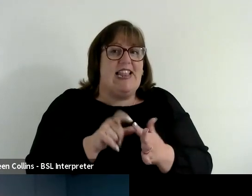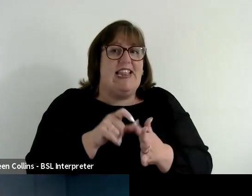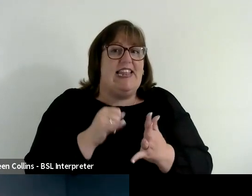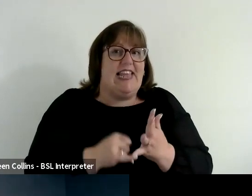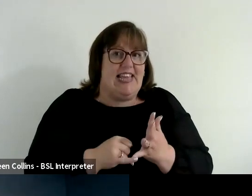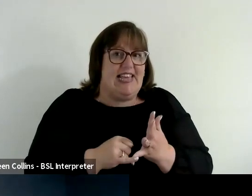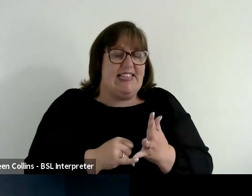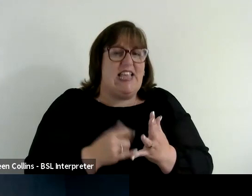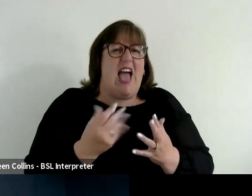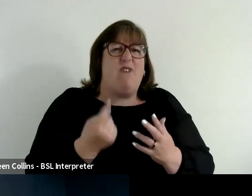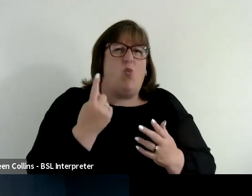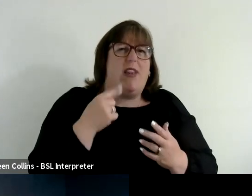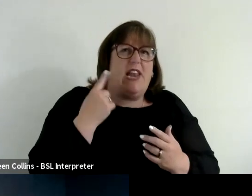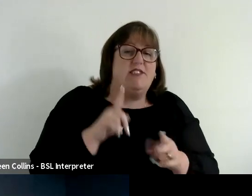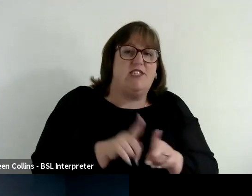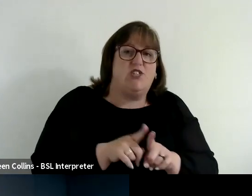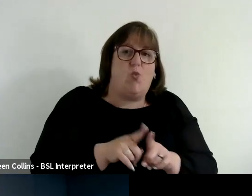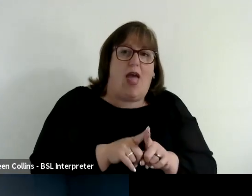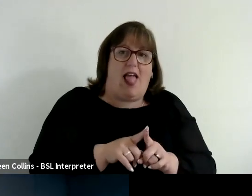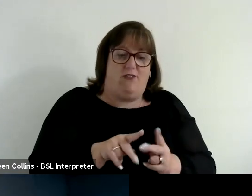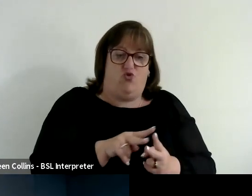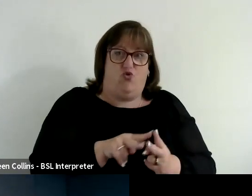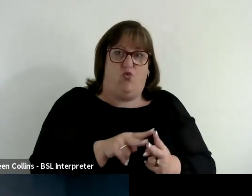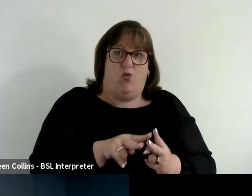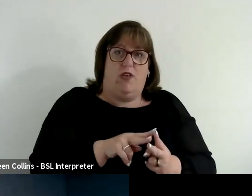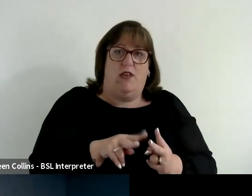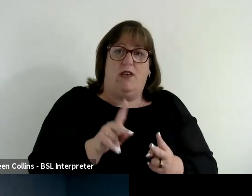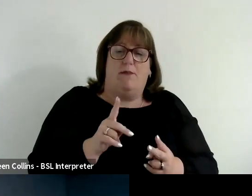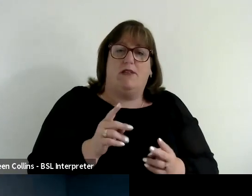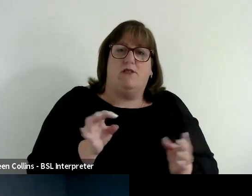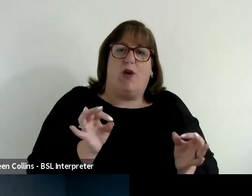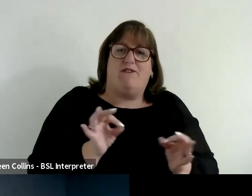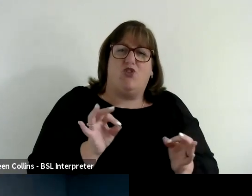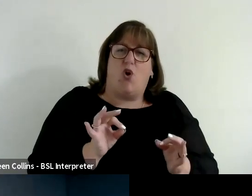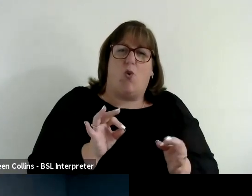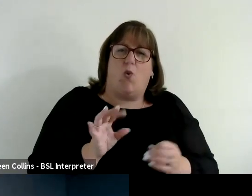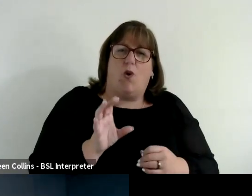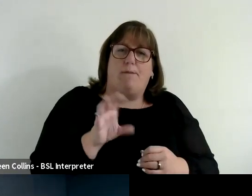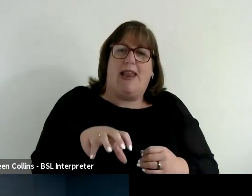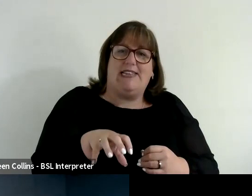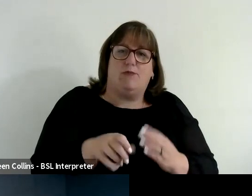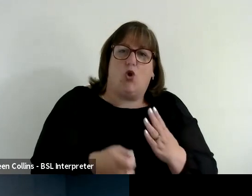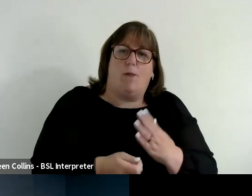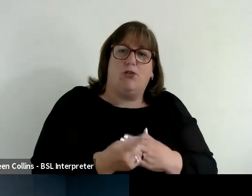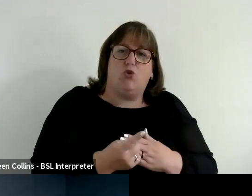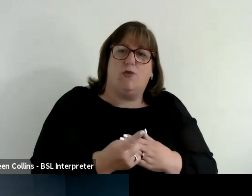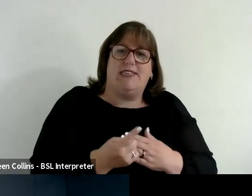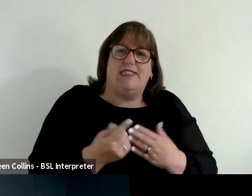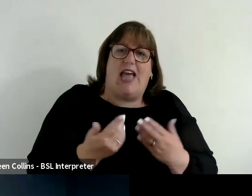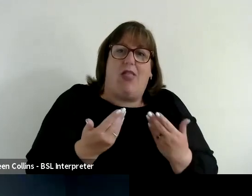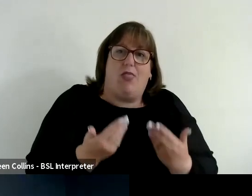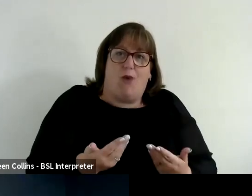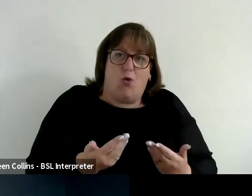Leeds. So at the moment, we don't have any placement opportunities within that team because it's quite small. We do